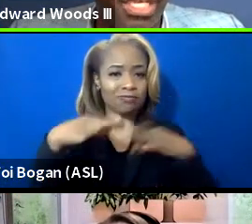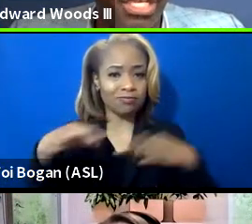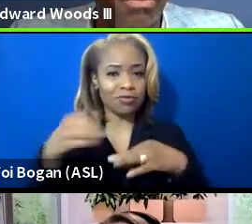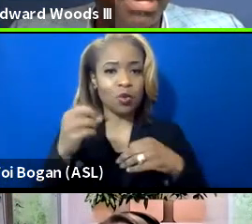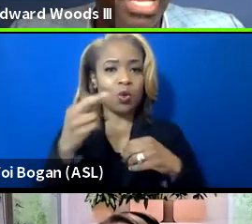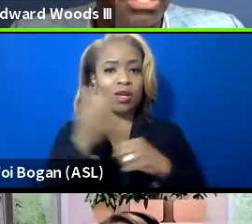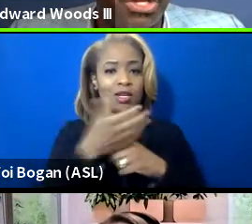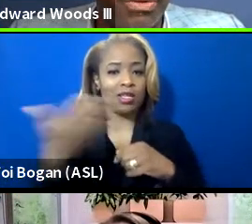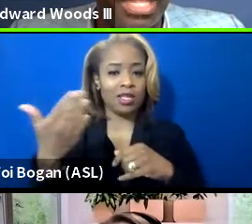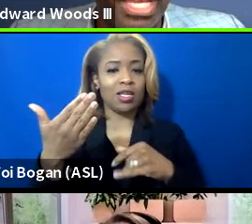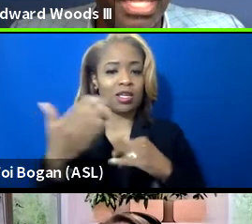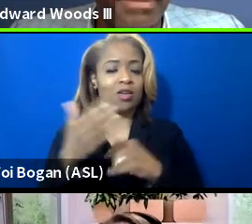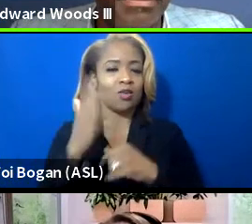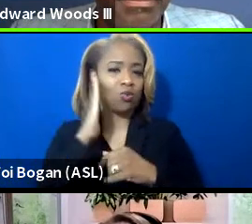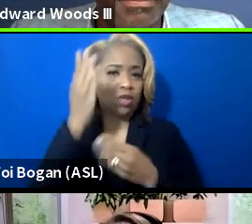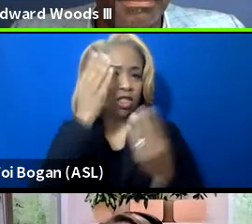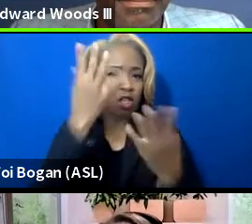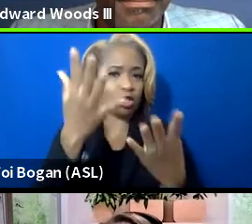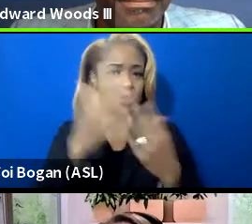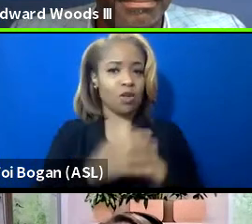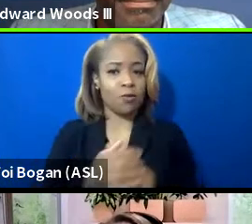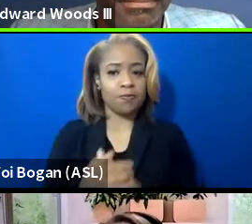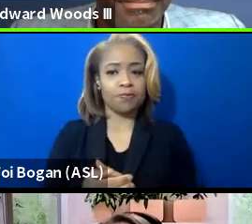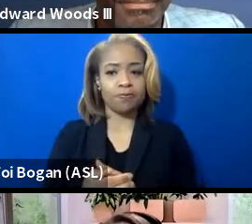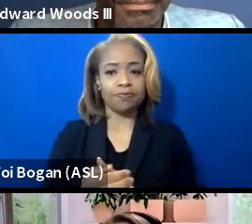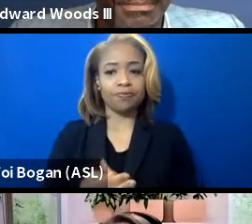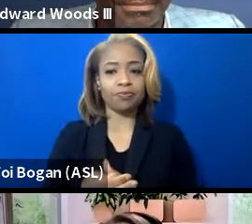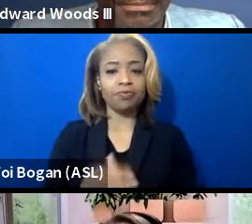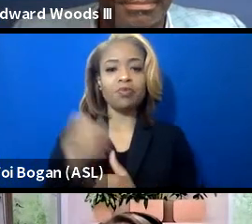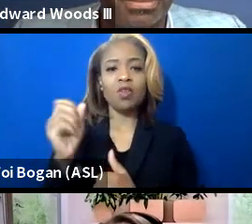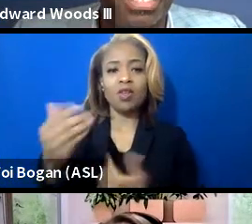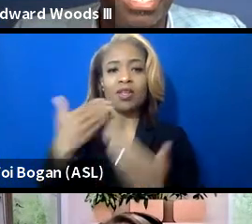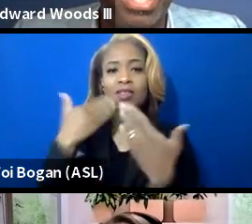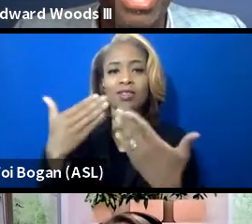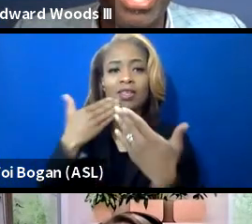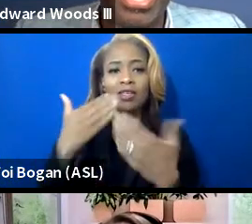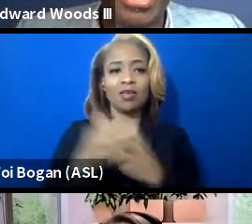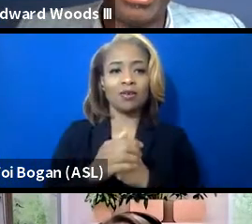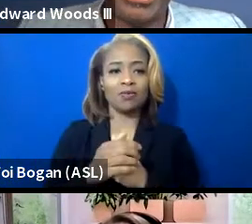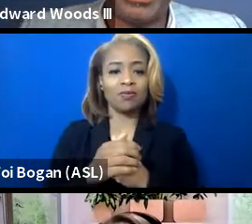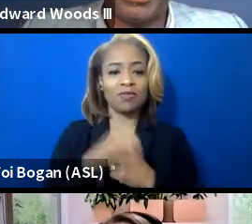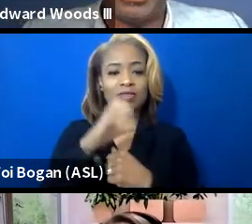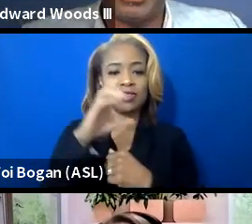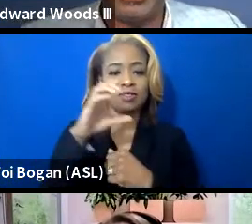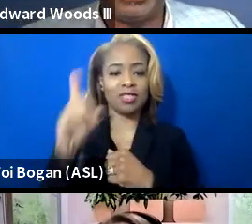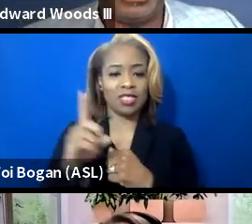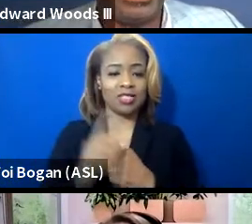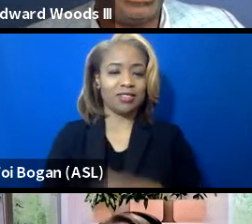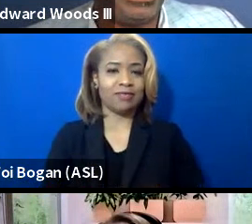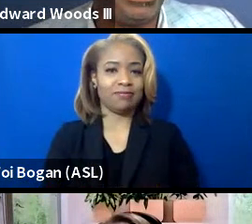orientation, we would let you know at that time. Okay, thank you, CD.